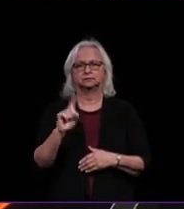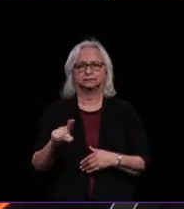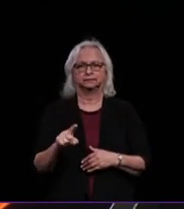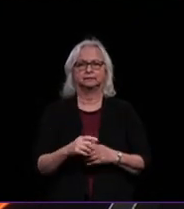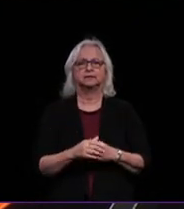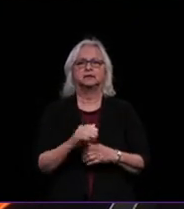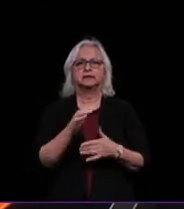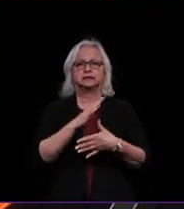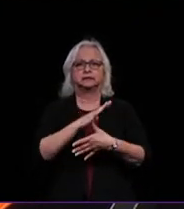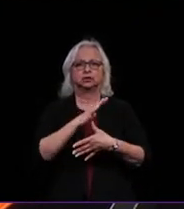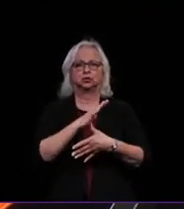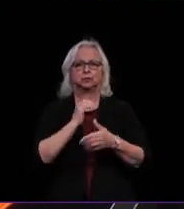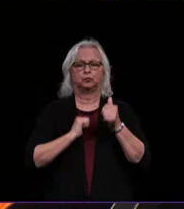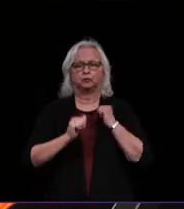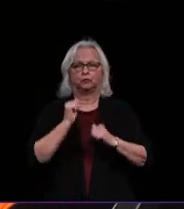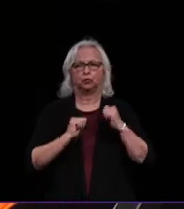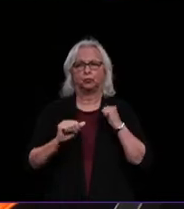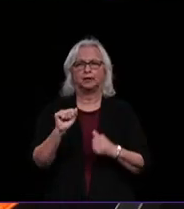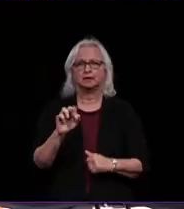Arts.